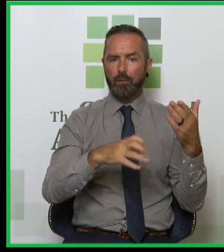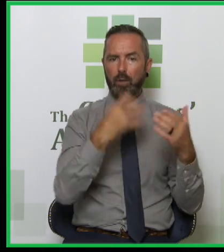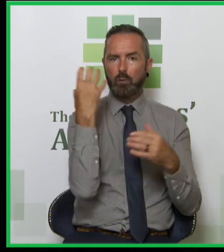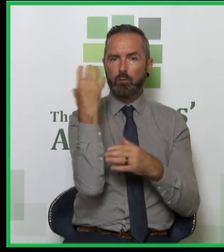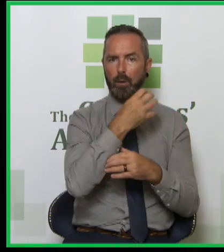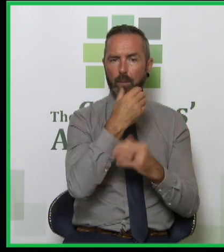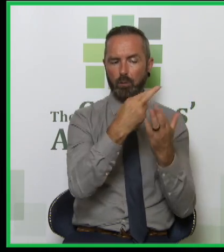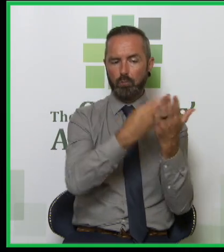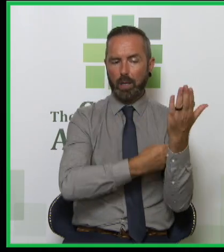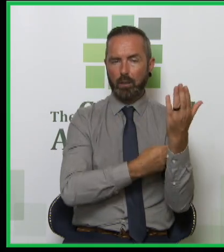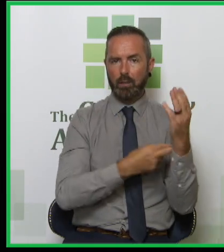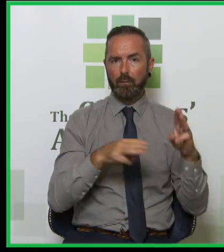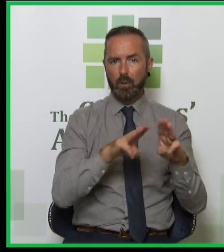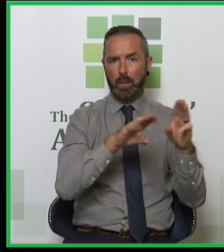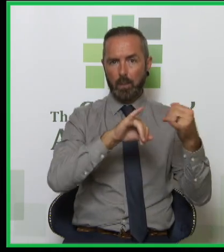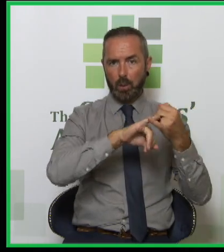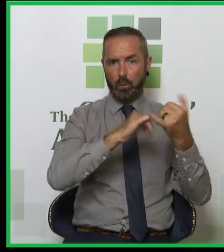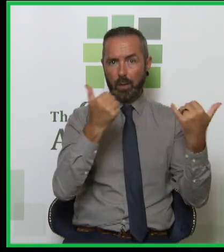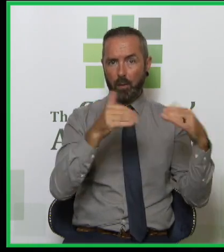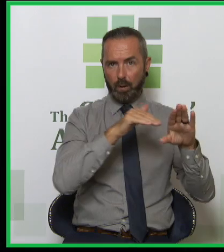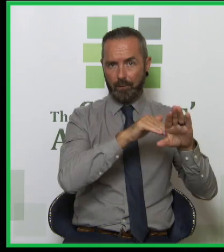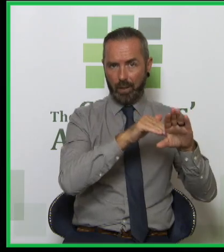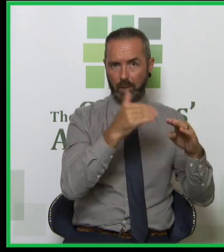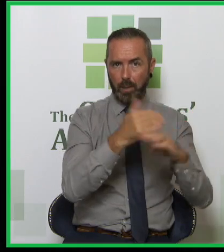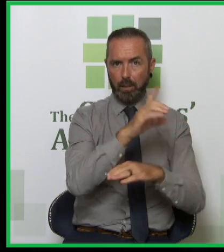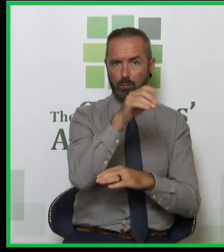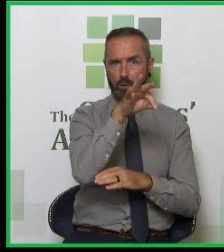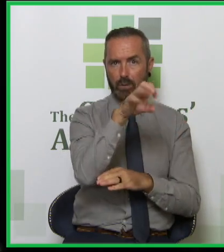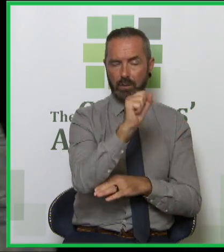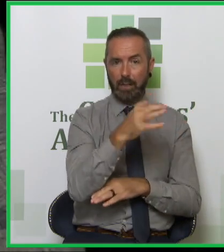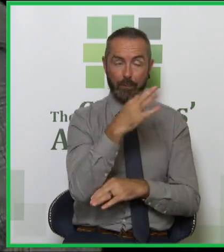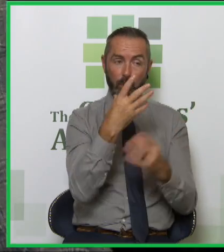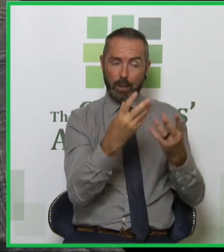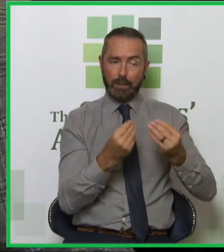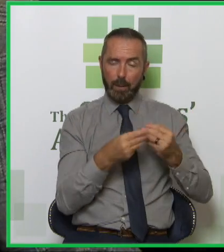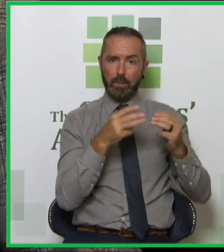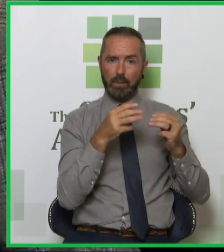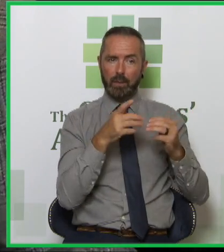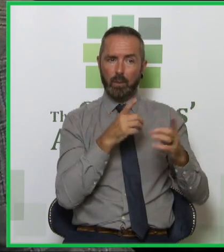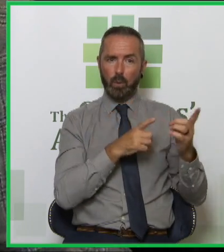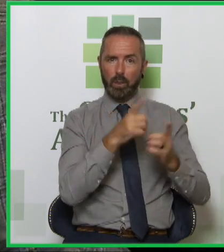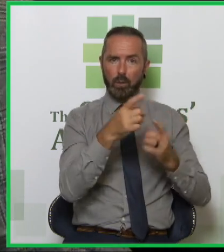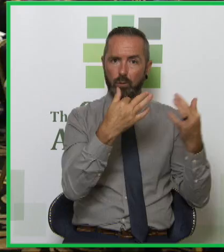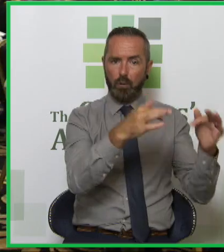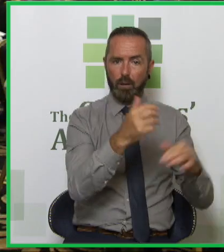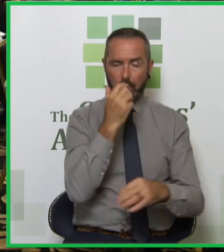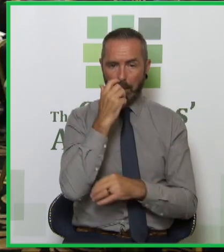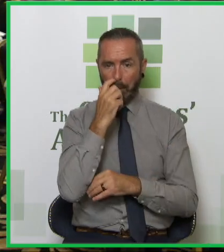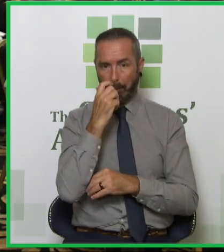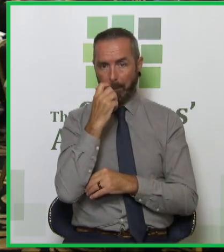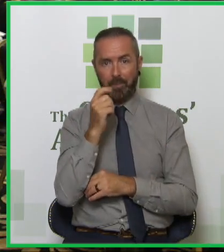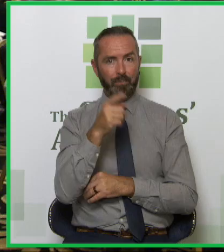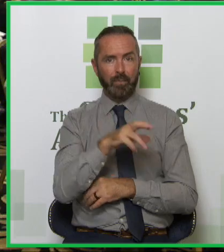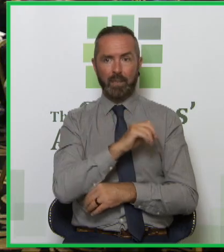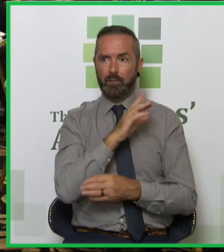records from the people who have been, they now accept, wrongly, unjustly criminalized in that process. This is